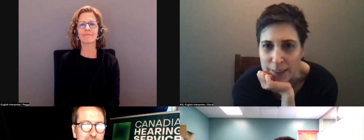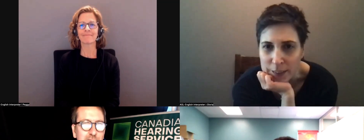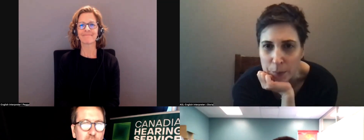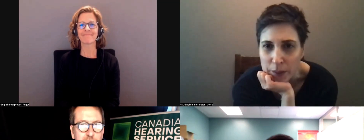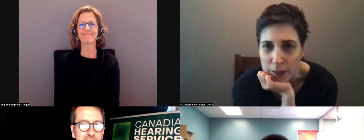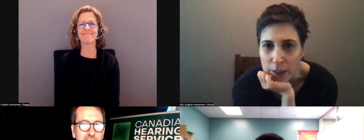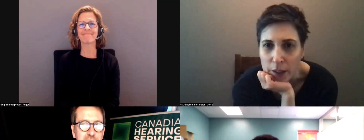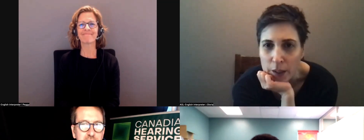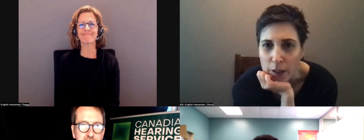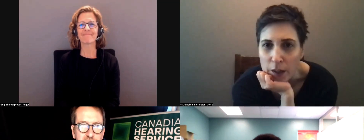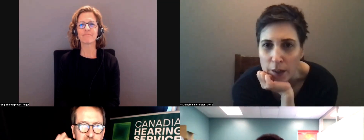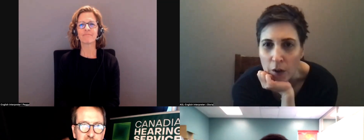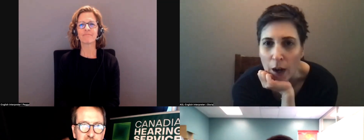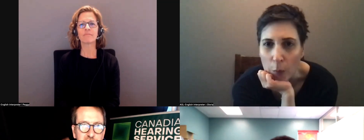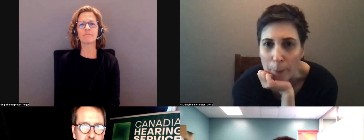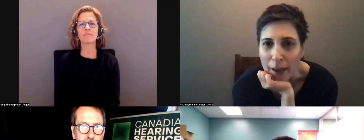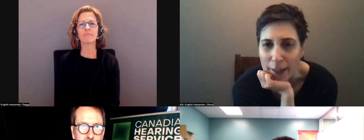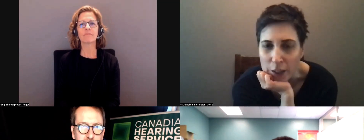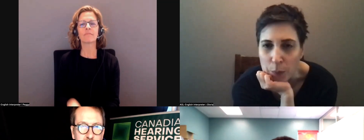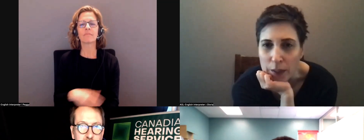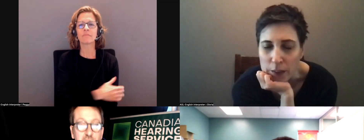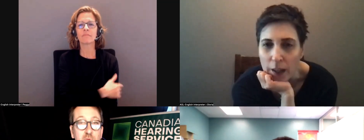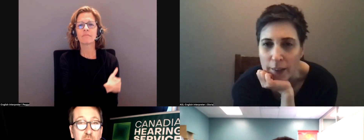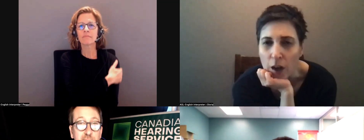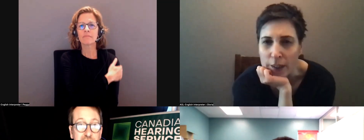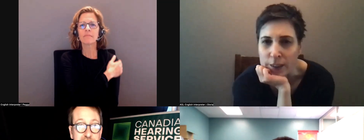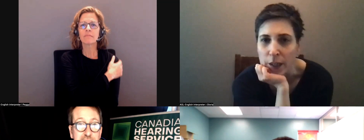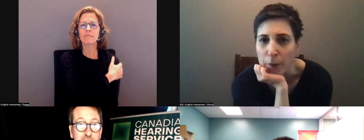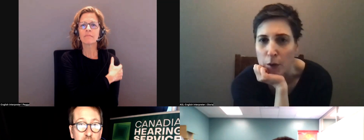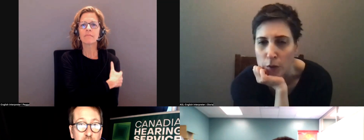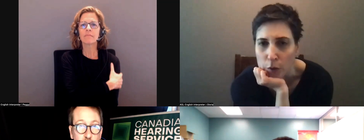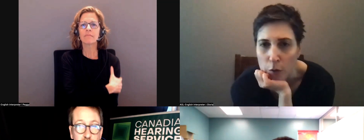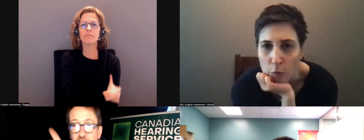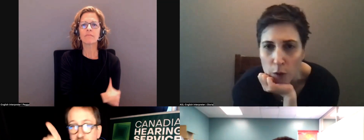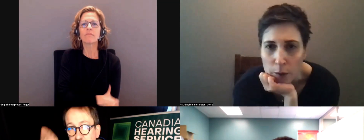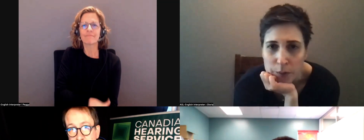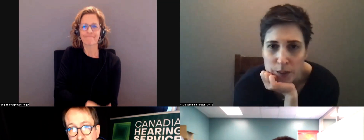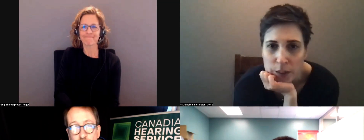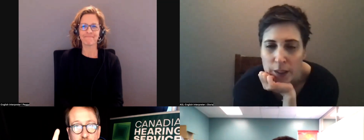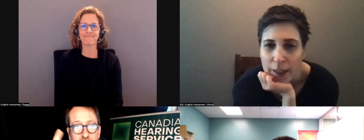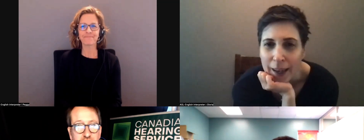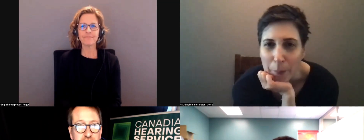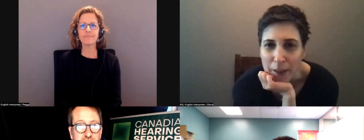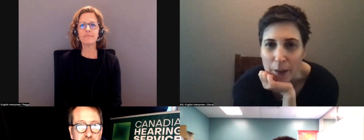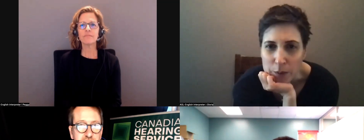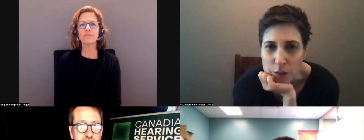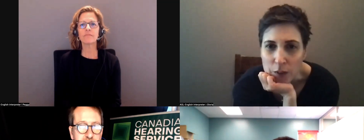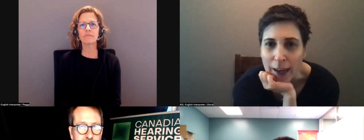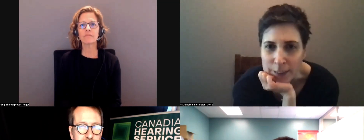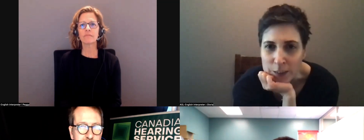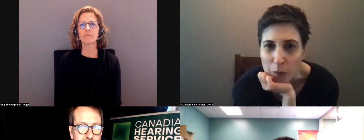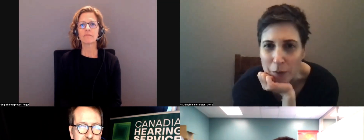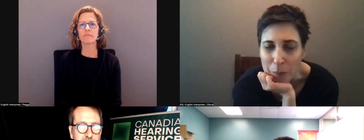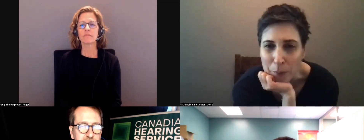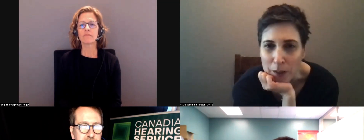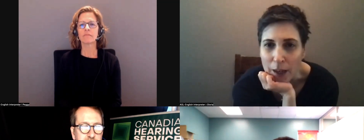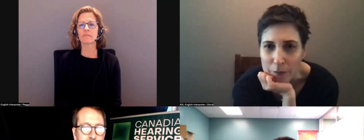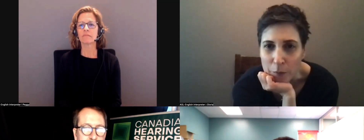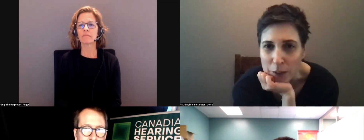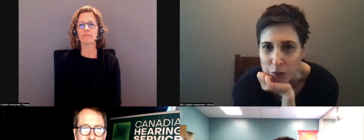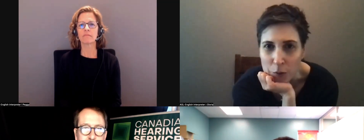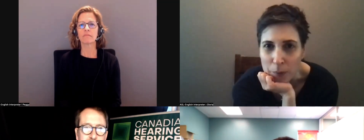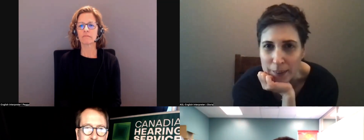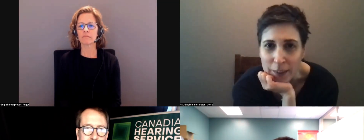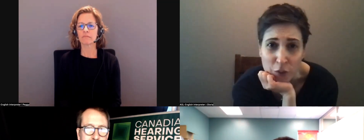because that's typically, how we manage. But like talking today about Google Forms and being able to sort of access whether people